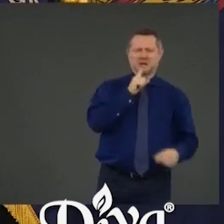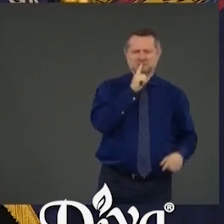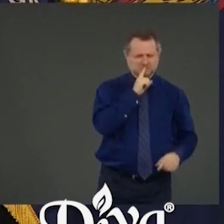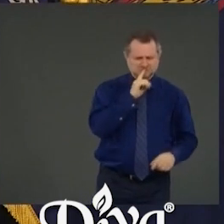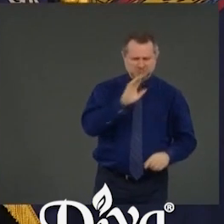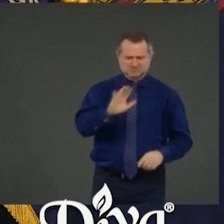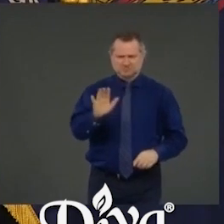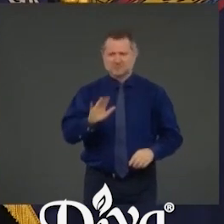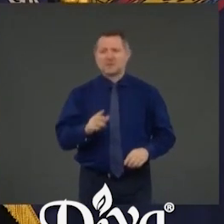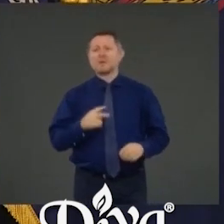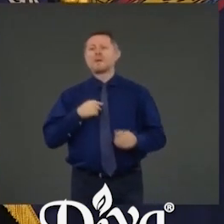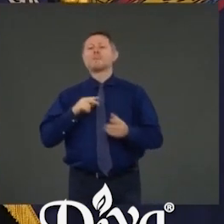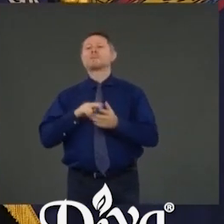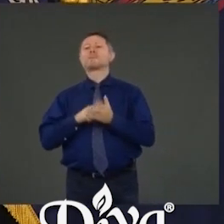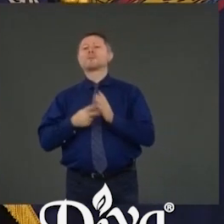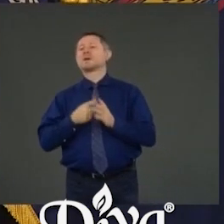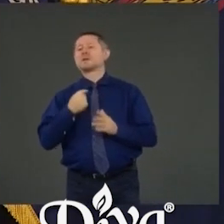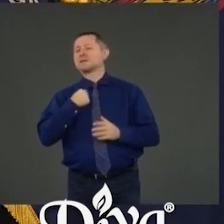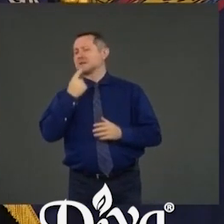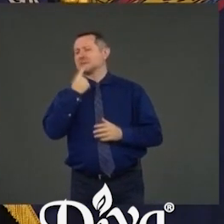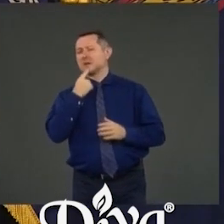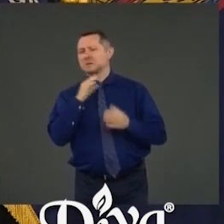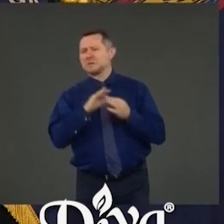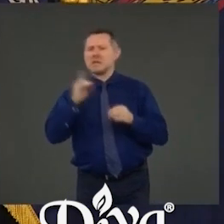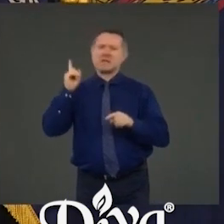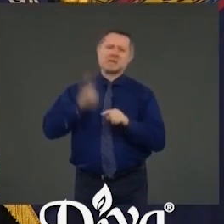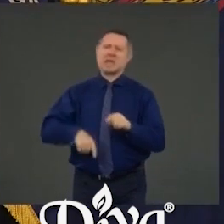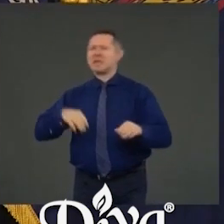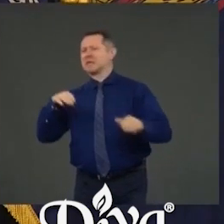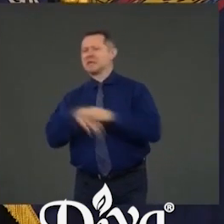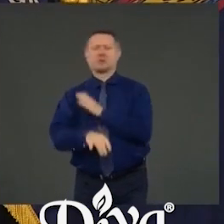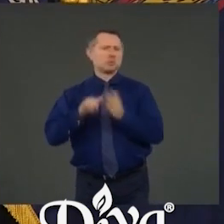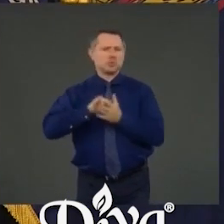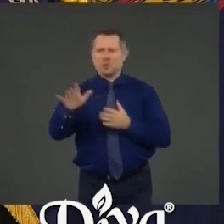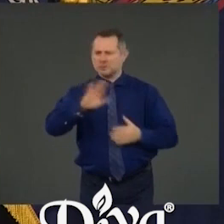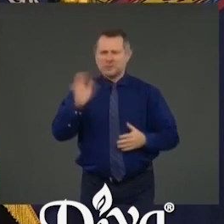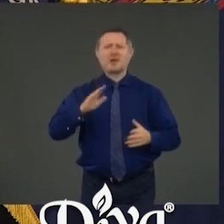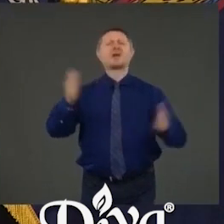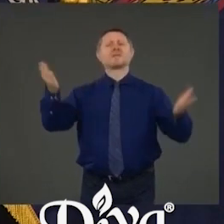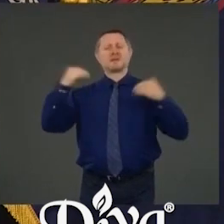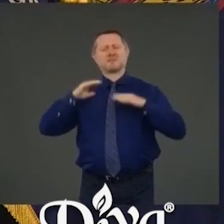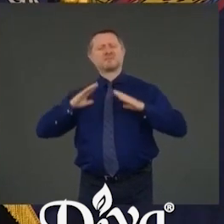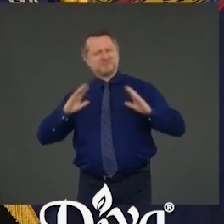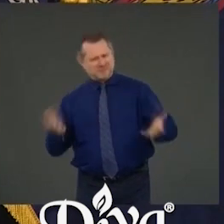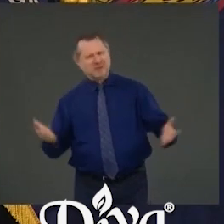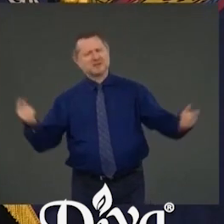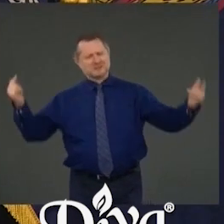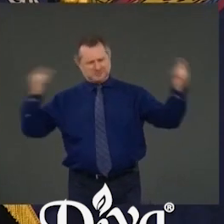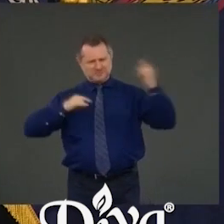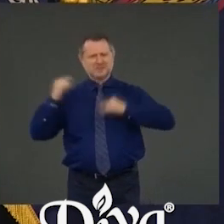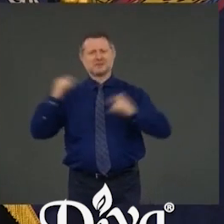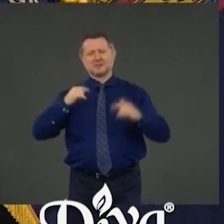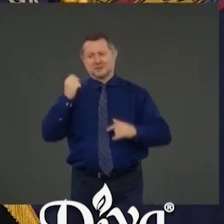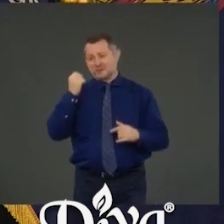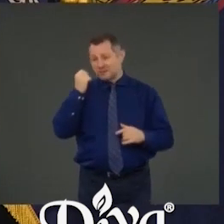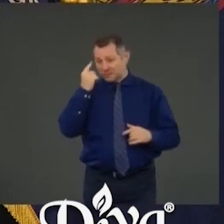ever prohibited someone from entering a state. That is not a quarantine. That is a